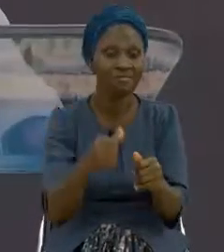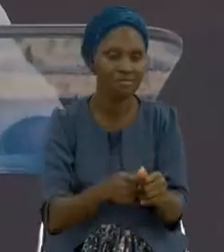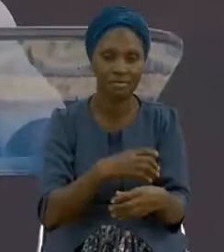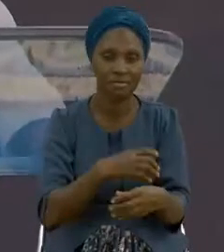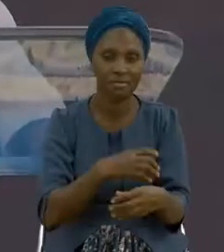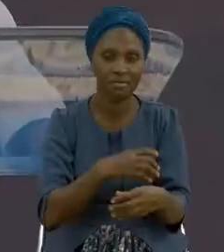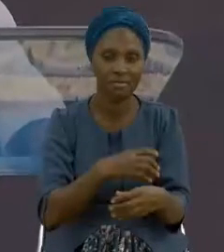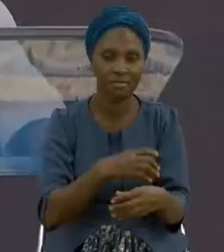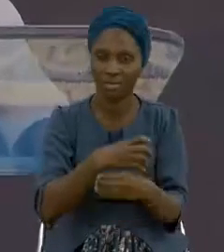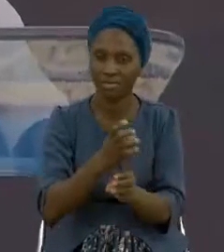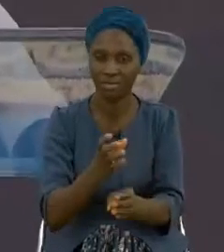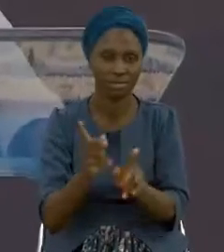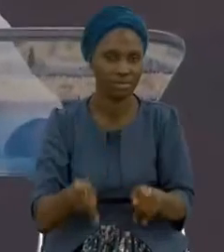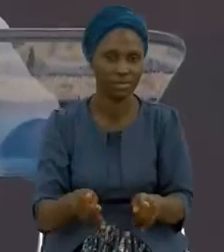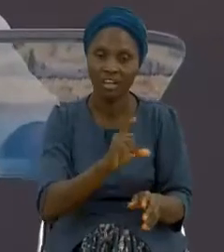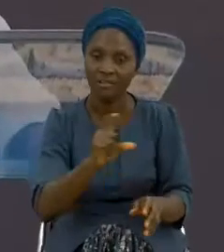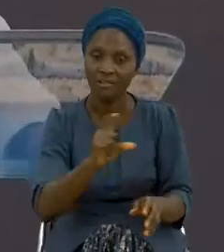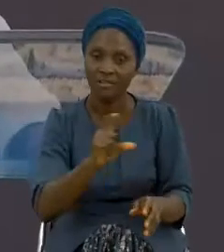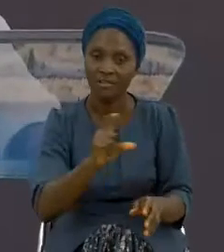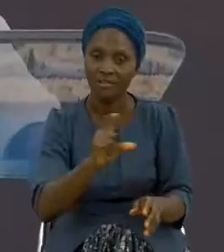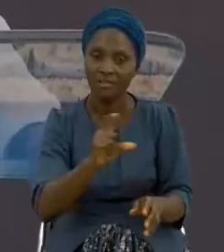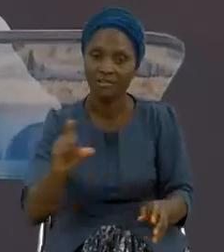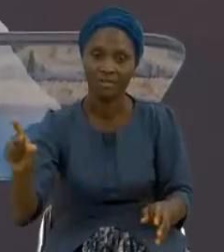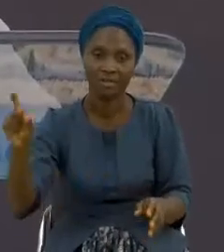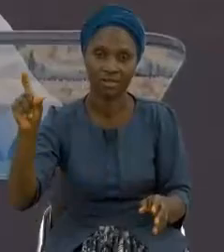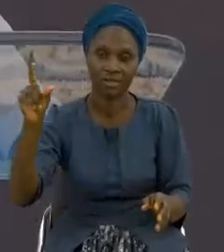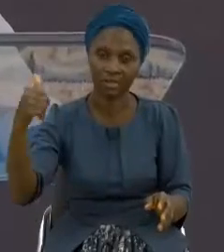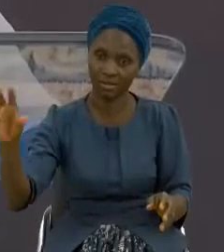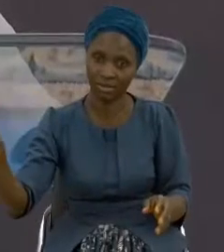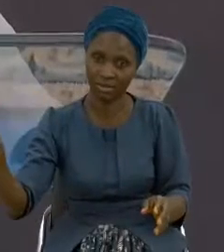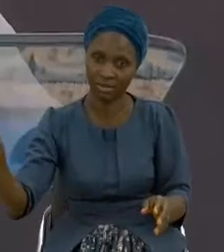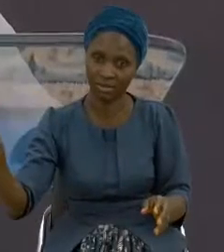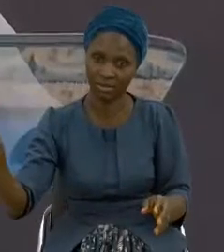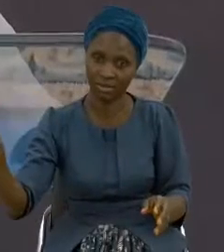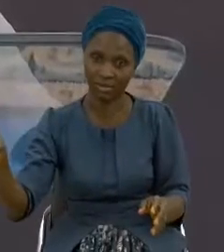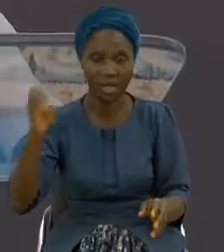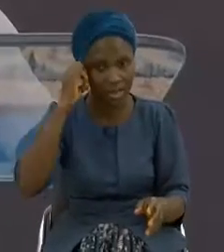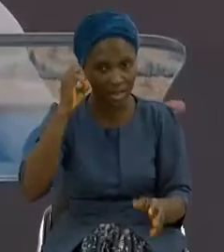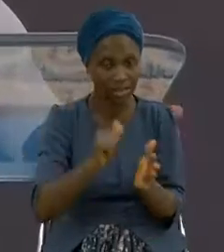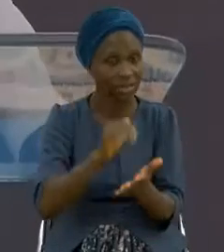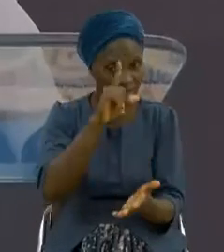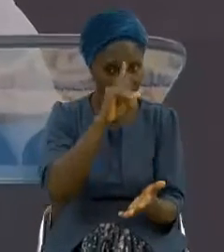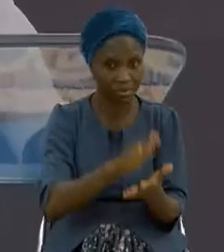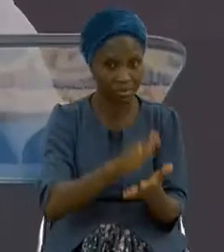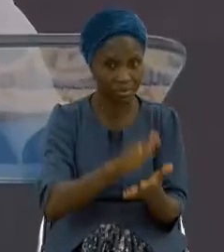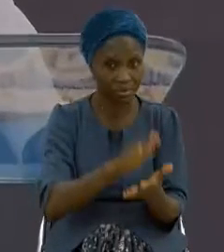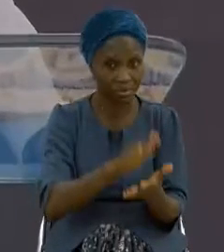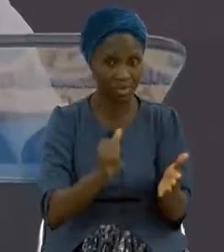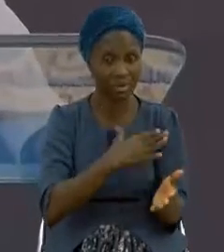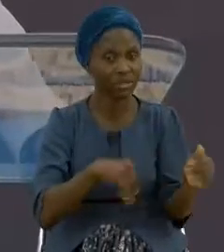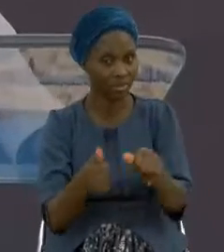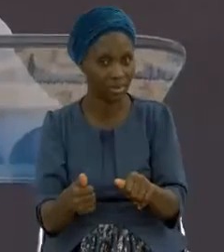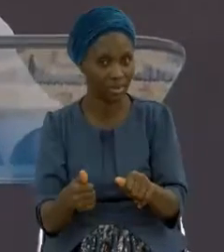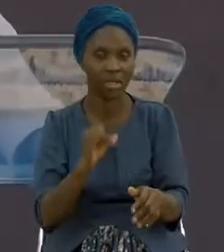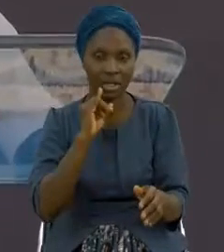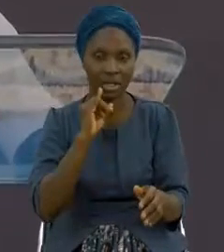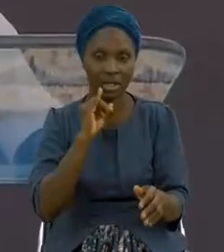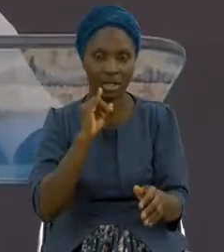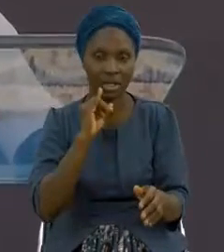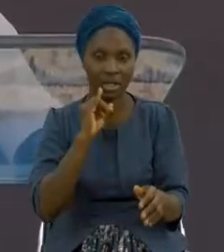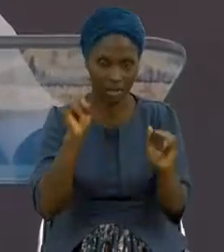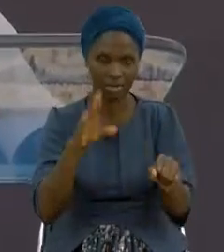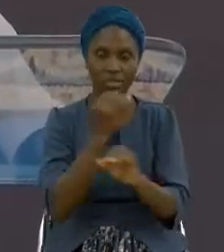he that believeth and is baptized shall be saved, but he that believeth